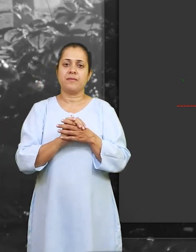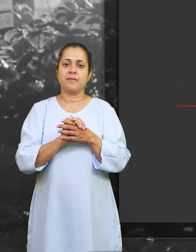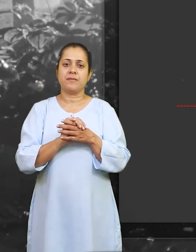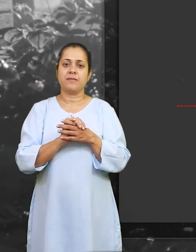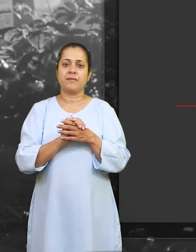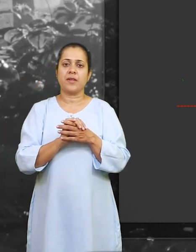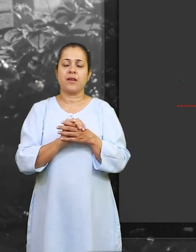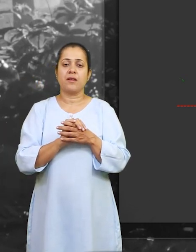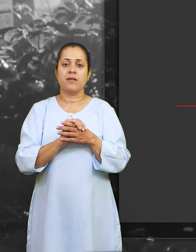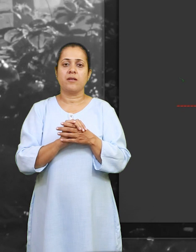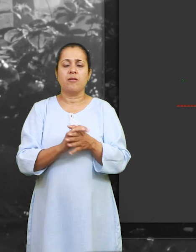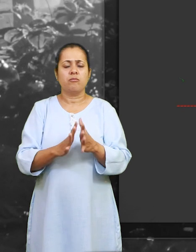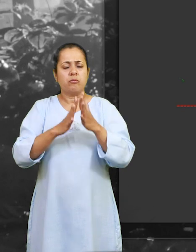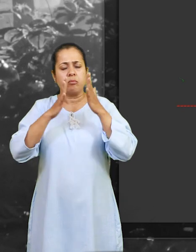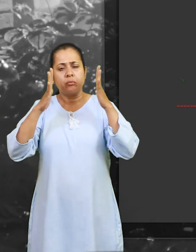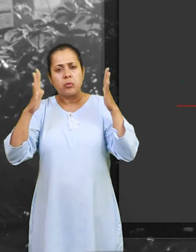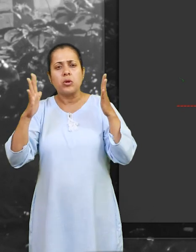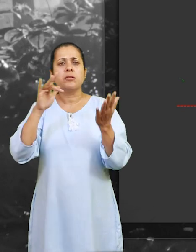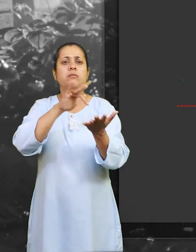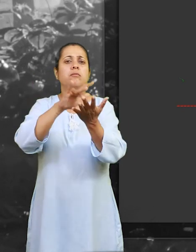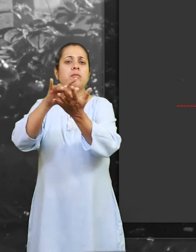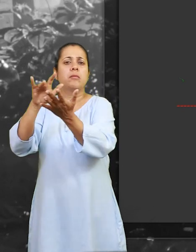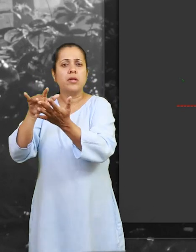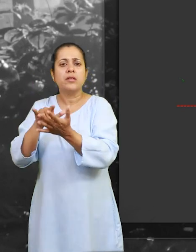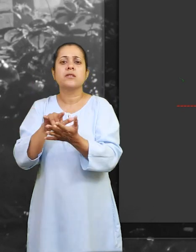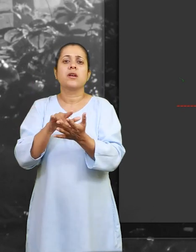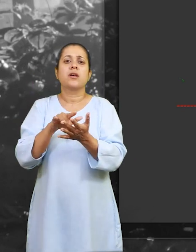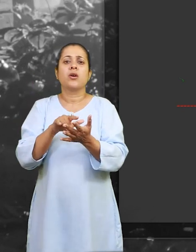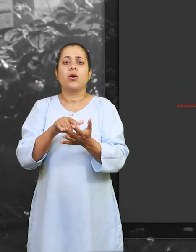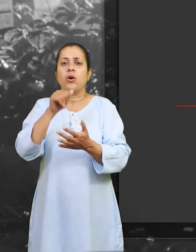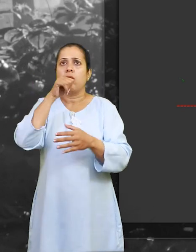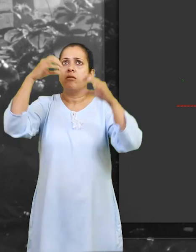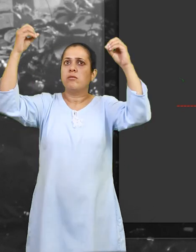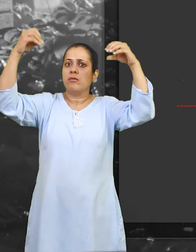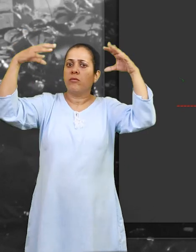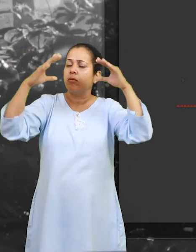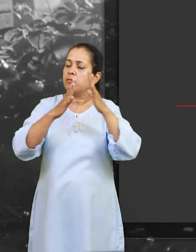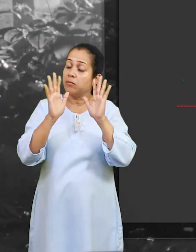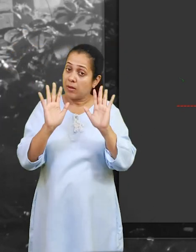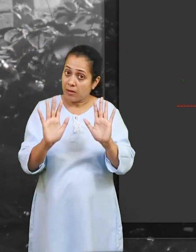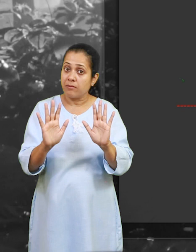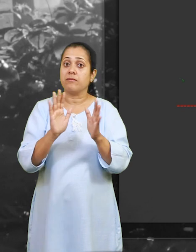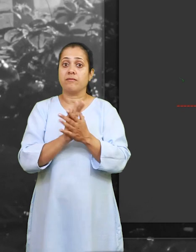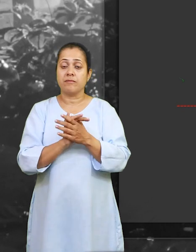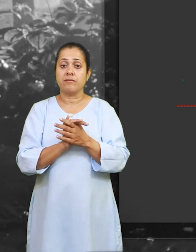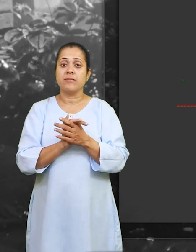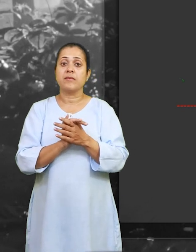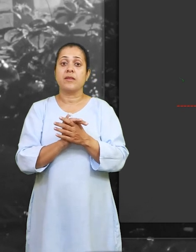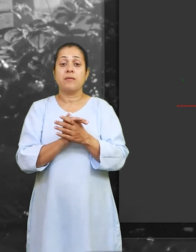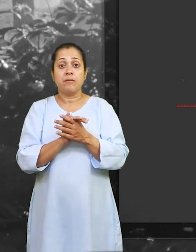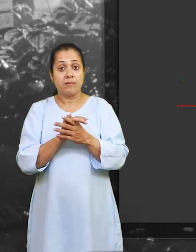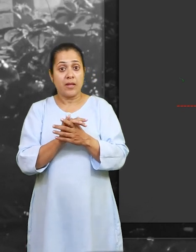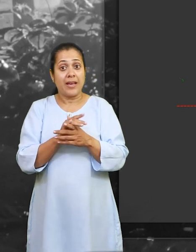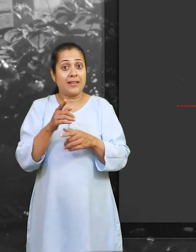There are plenty regions where they get enough of rainfall, and because of which there